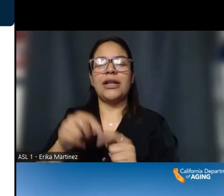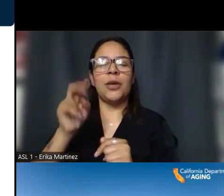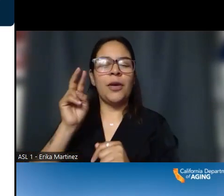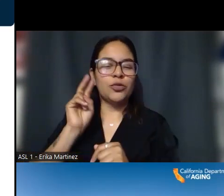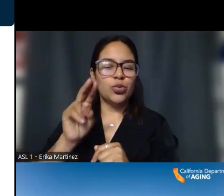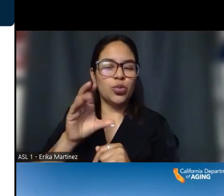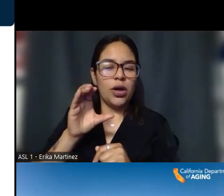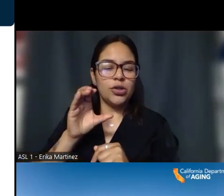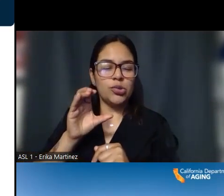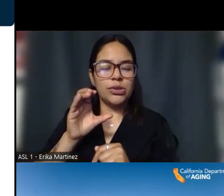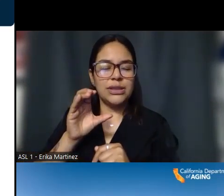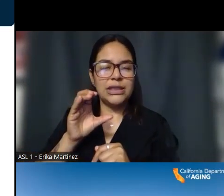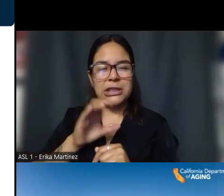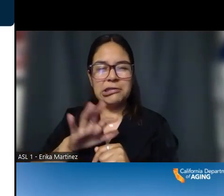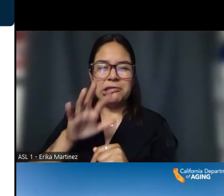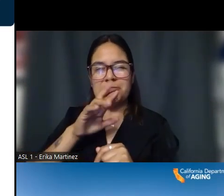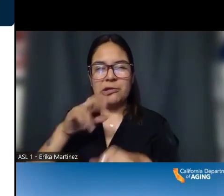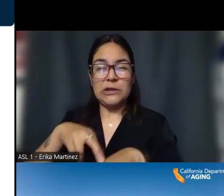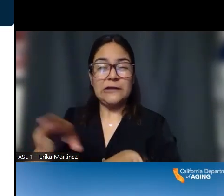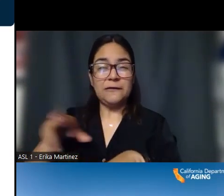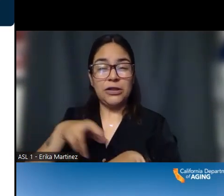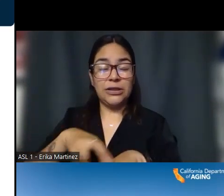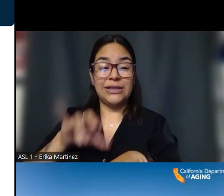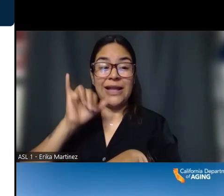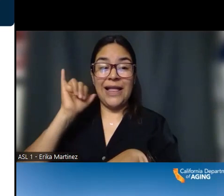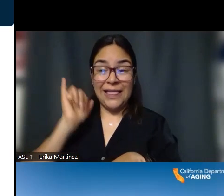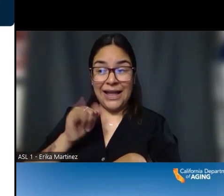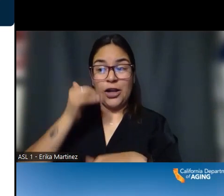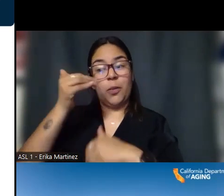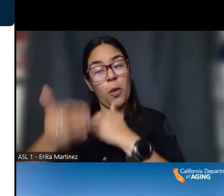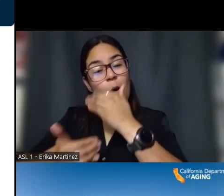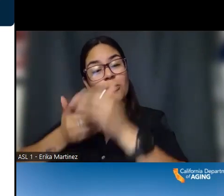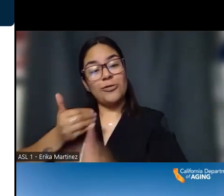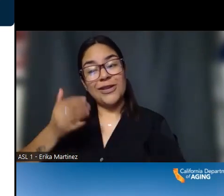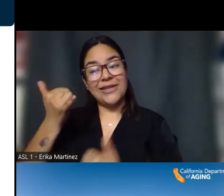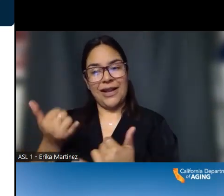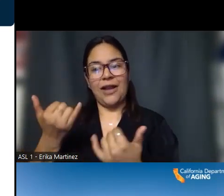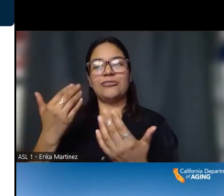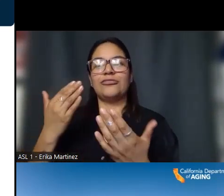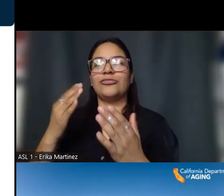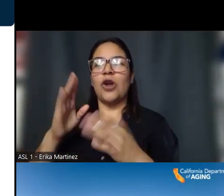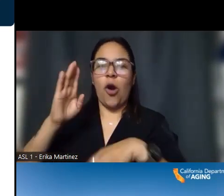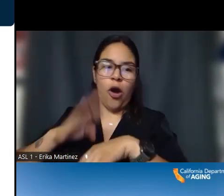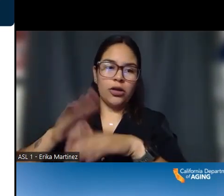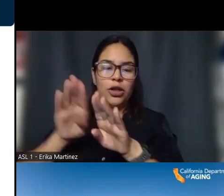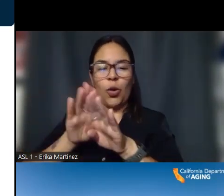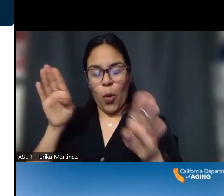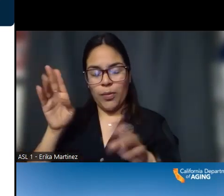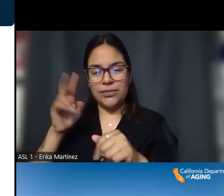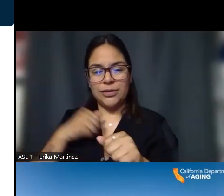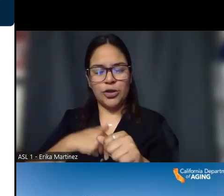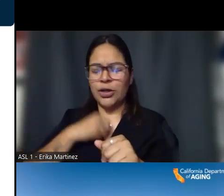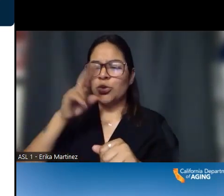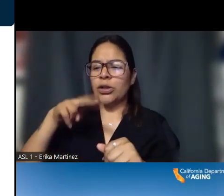200 referrals that are in progress right now, or active cases. I'm sorry, 22 that are